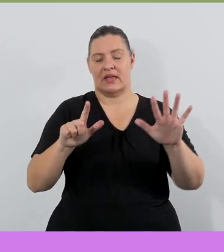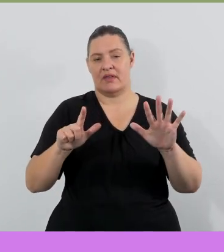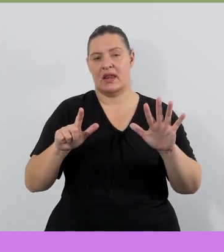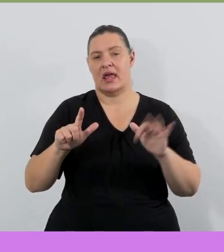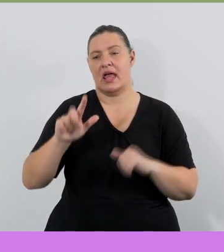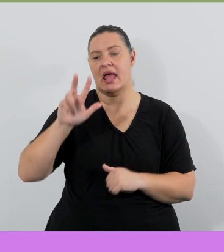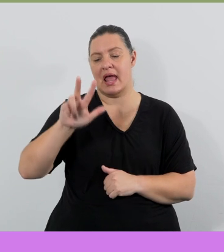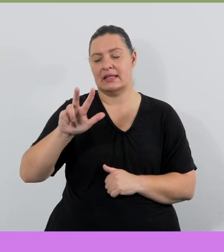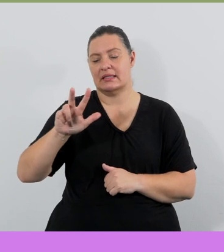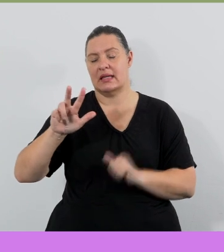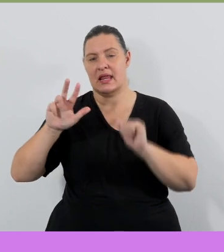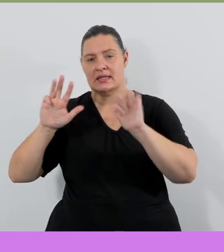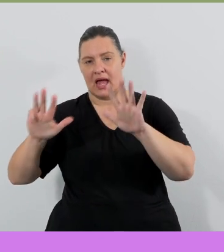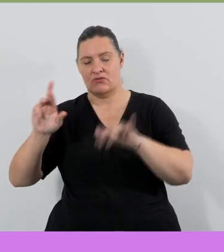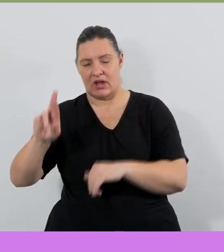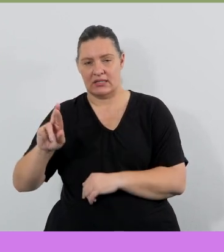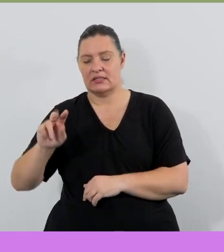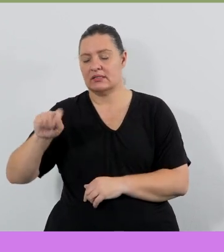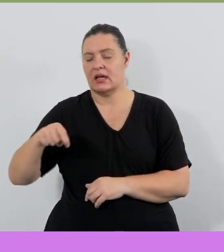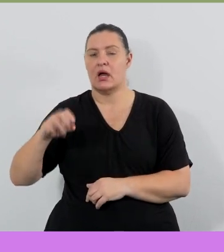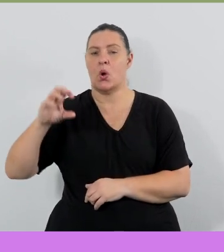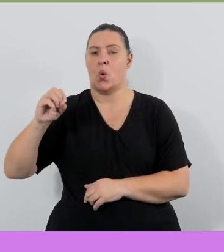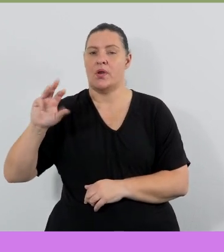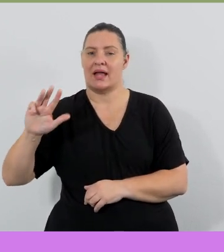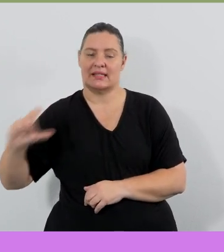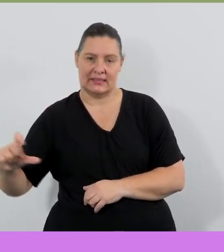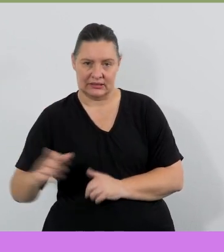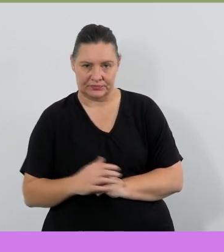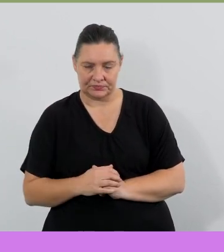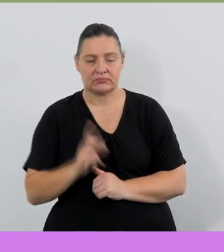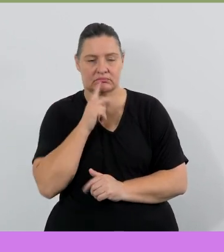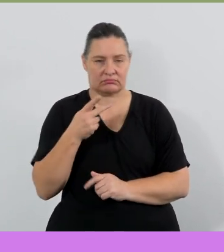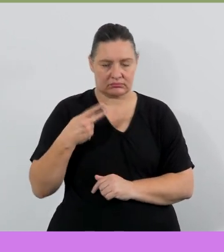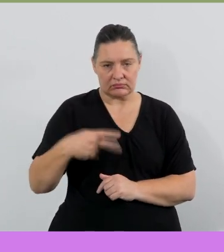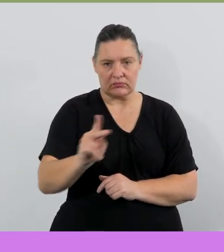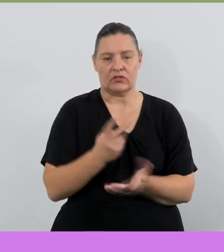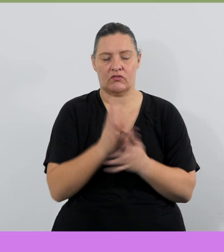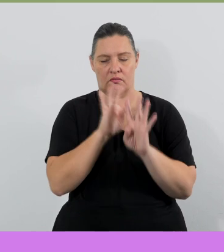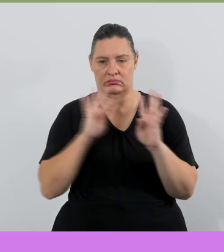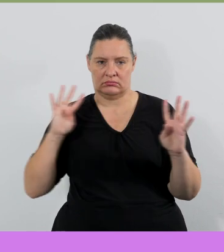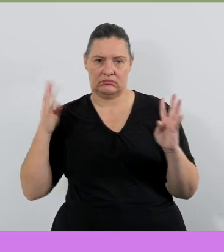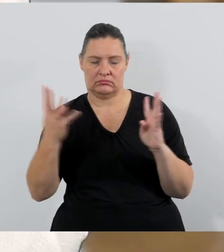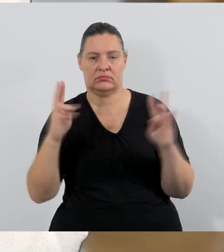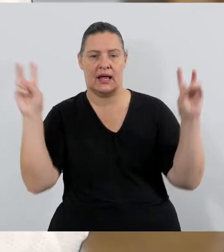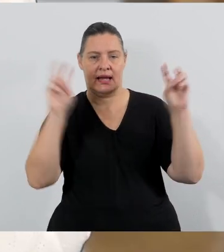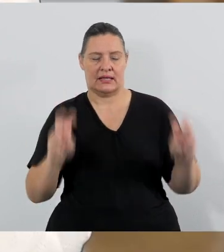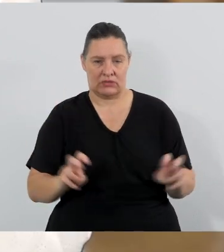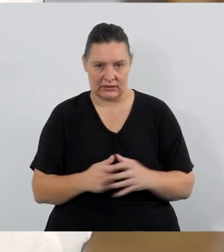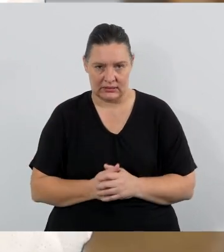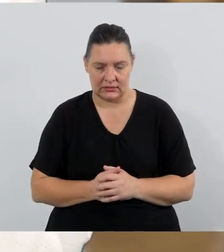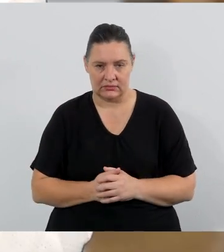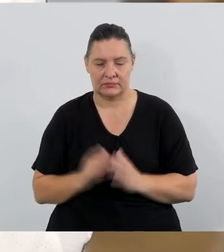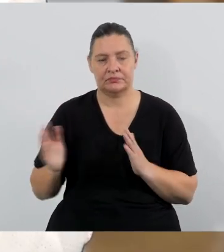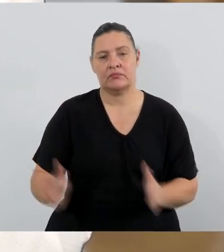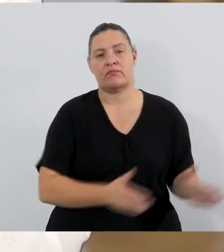312,789 rand and 9 cents. So all in all, that is what Kobus will need to pay for this electric fence. All right,